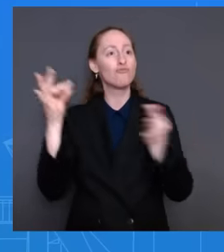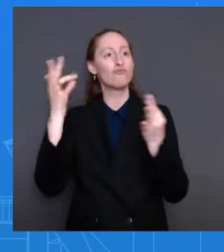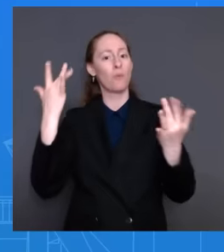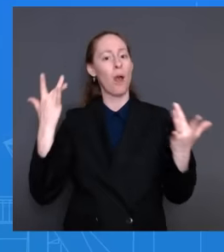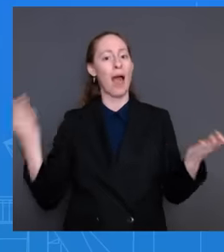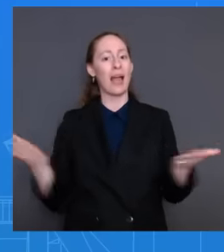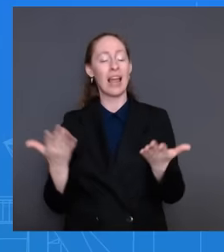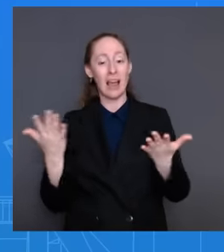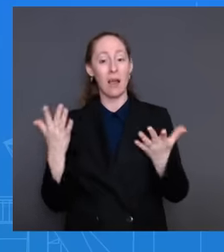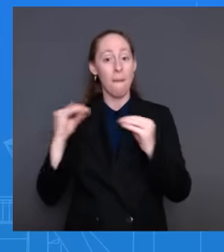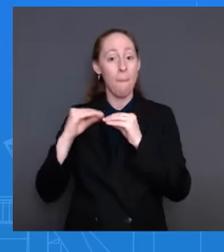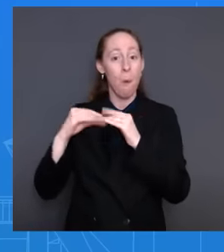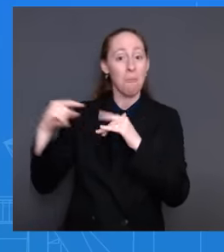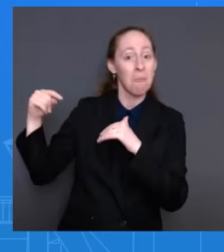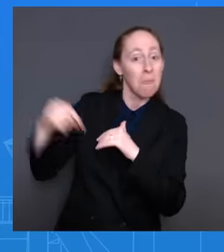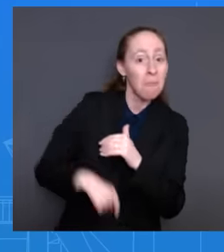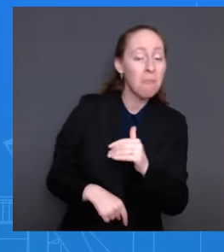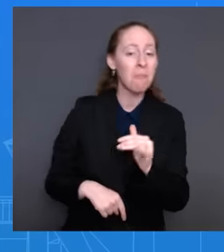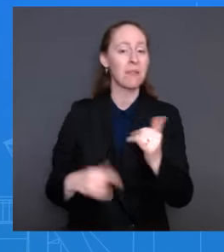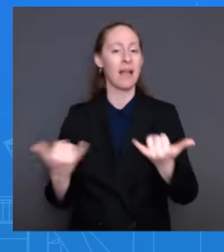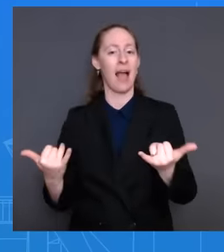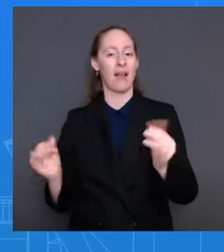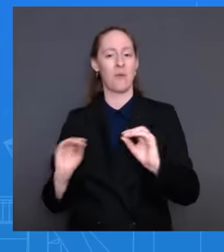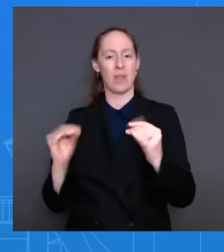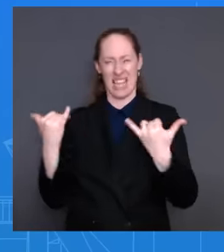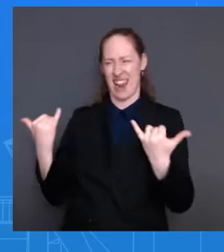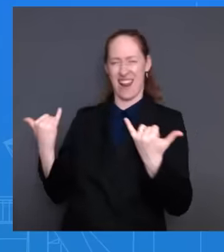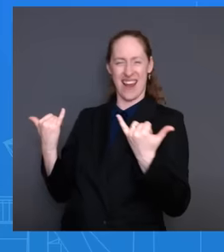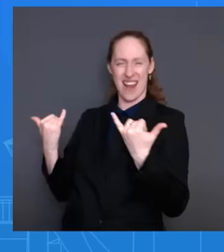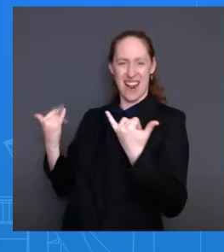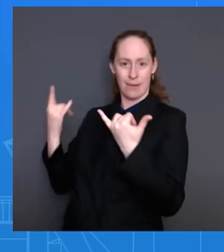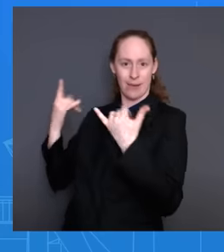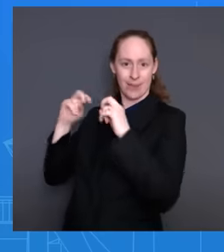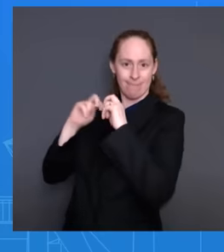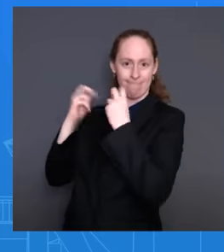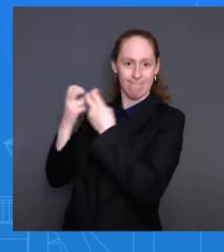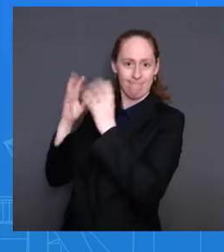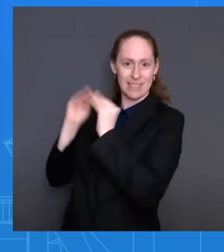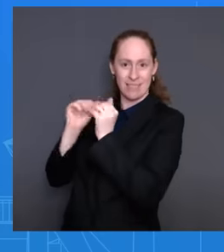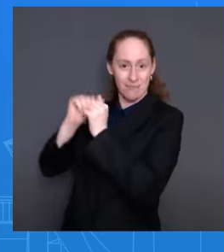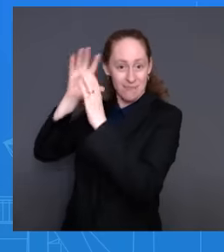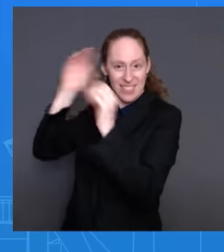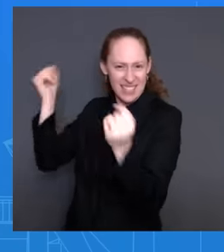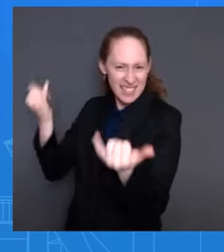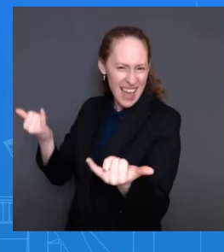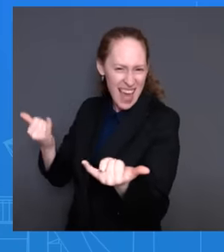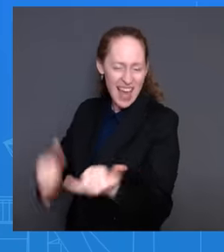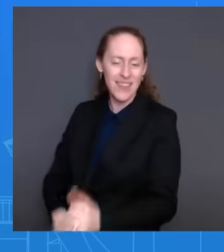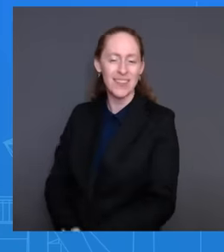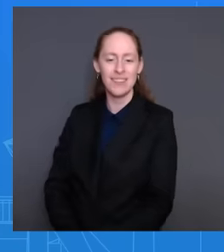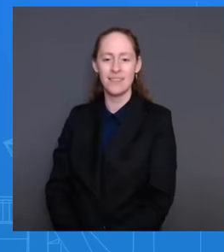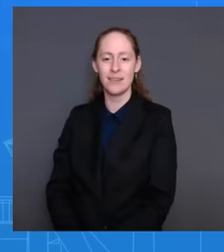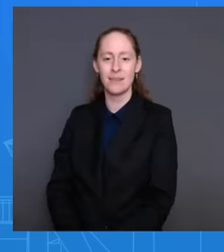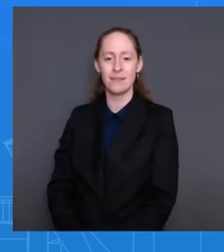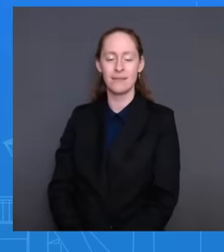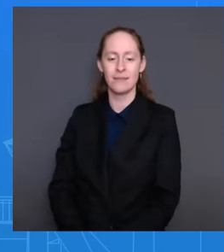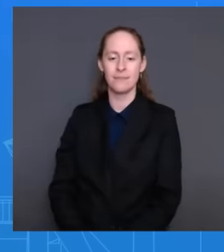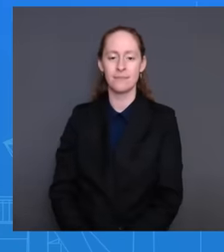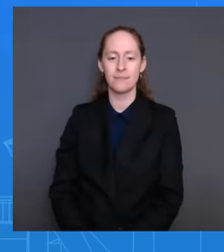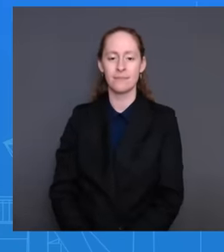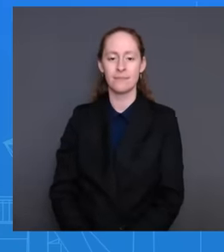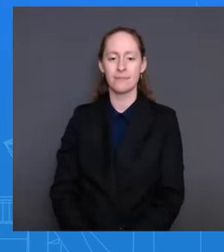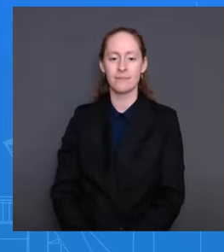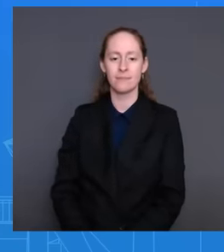they're having a meeting right now with the president. So moving on to Taiwan, Senator Duckworth is in Taiwan today, and China has sent 30 overflights to Taiwan